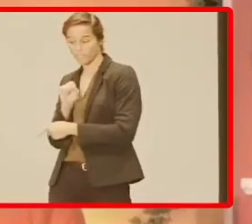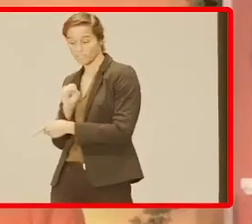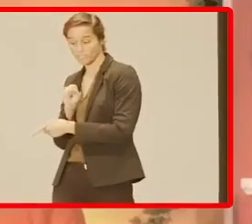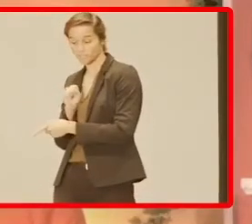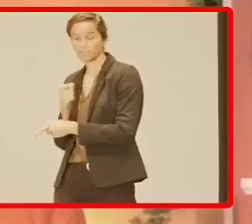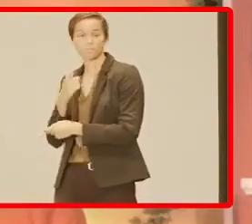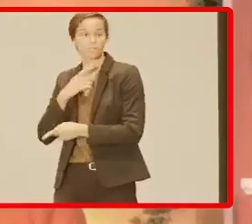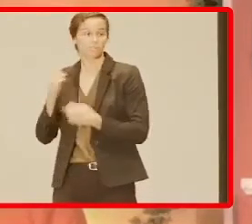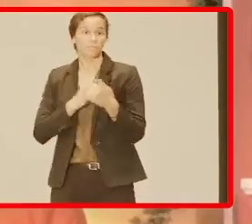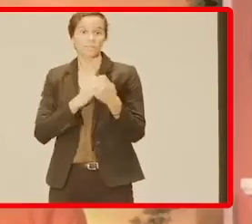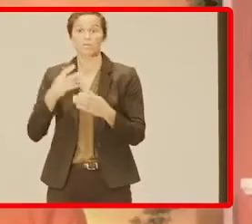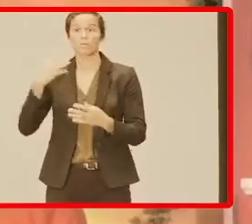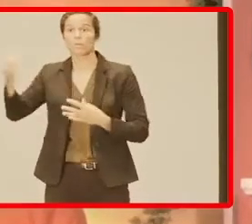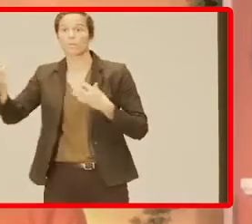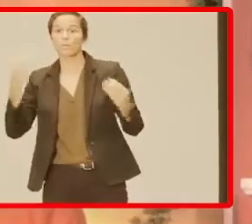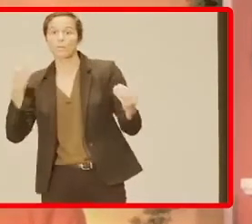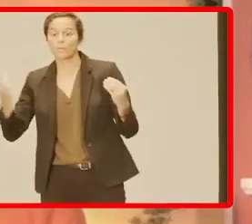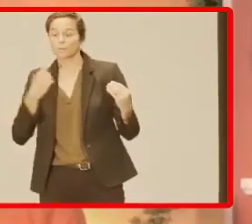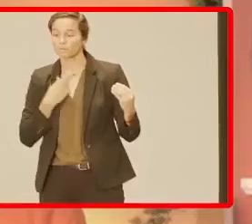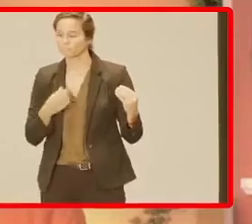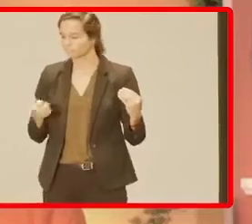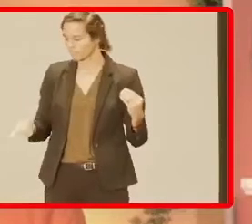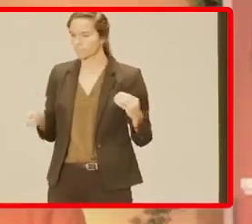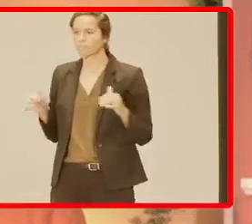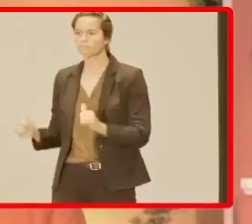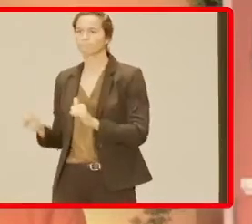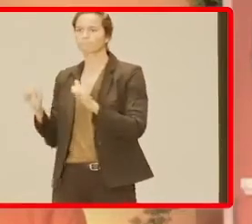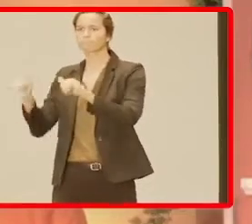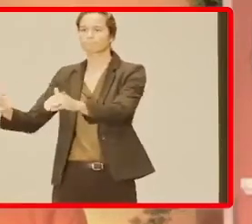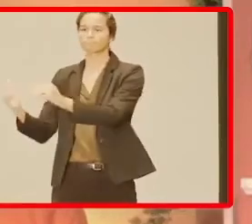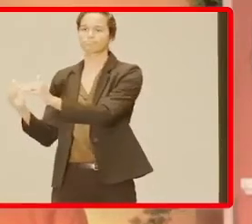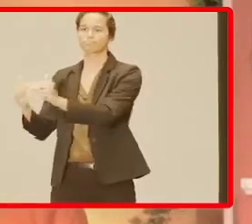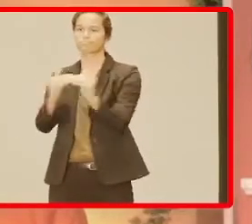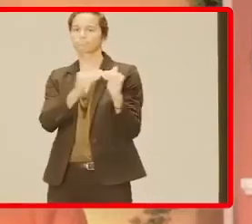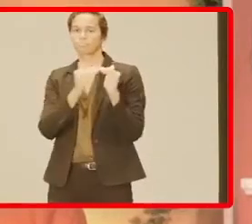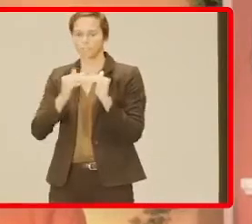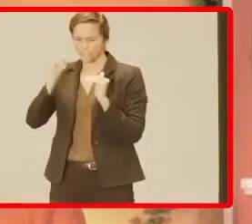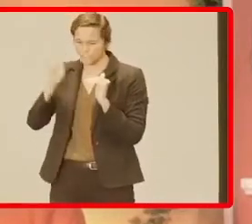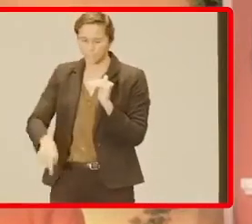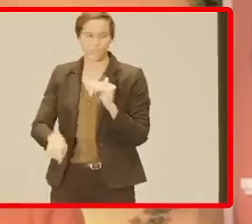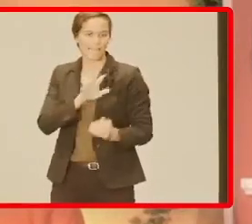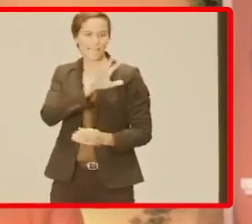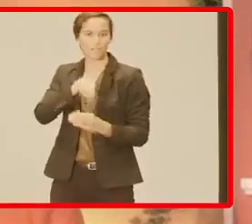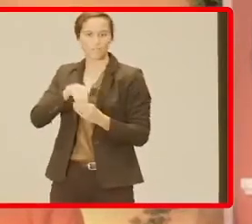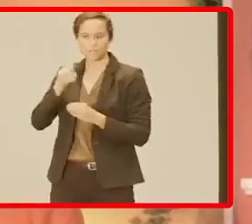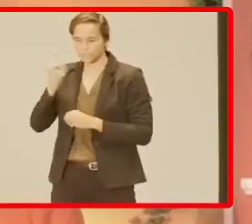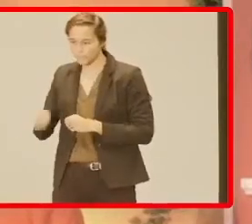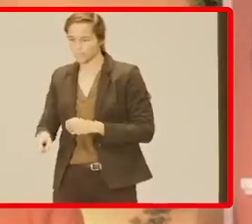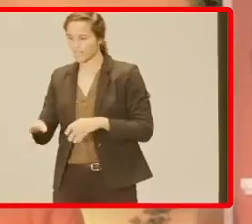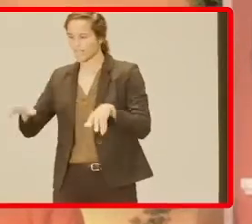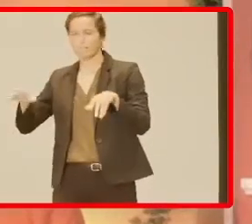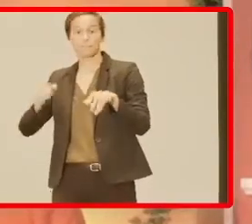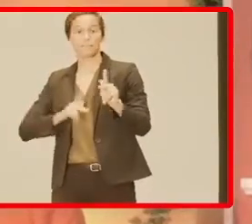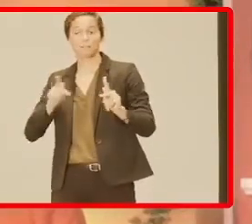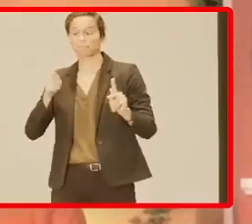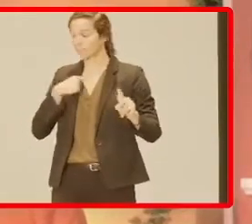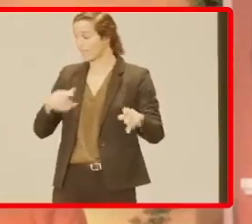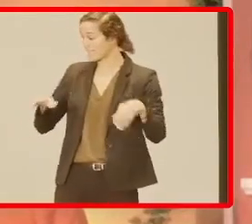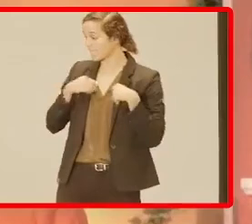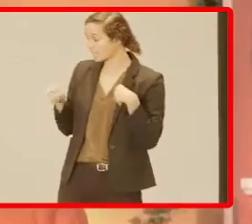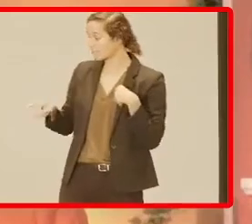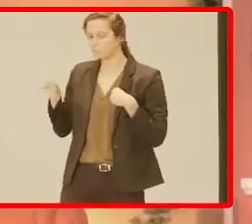that he too deserves to be included and accepted just like any